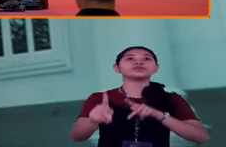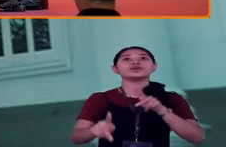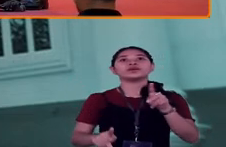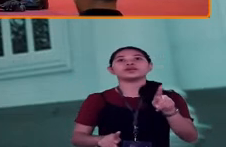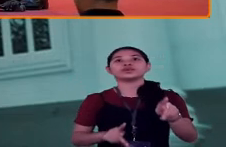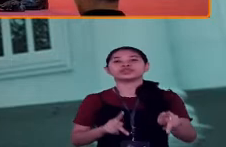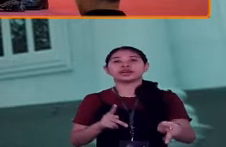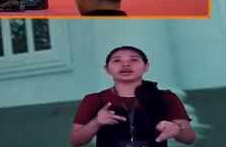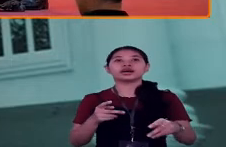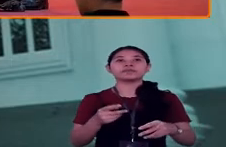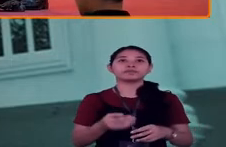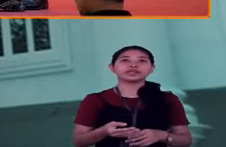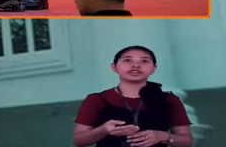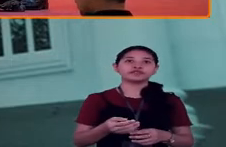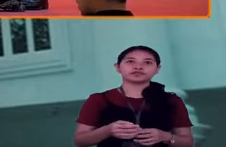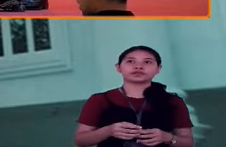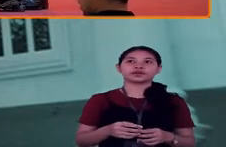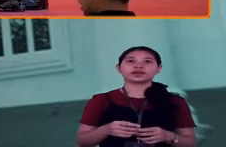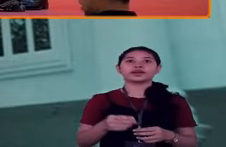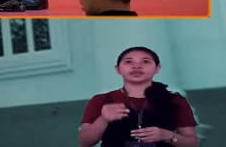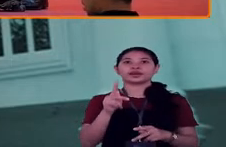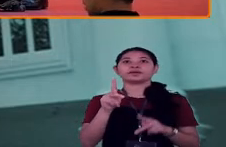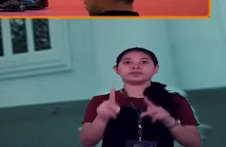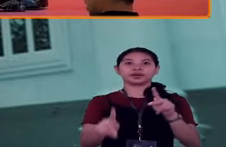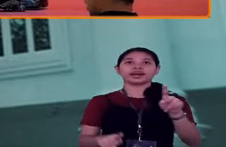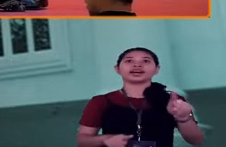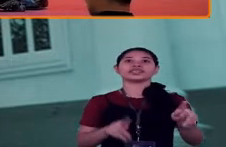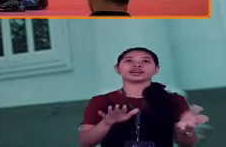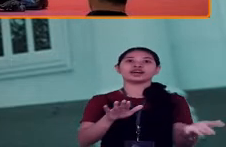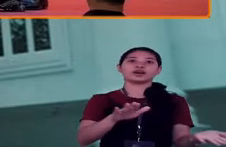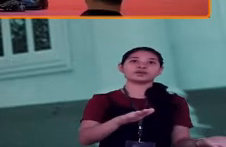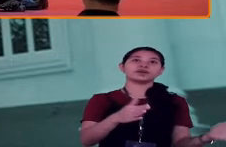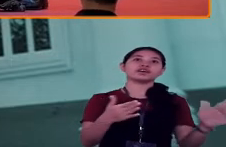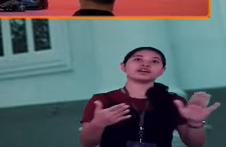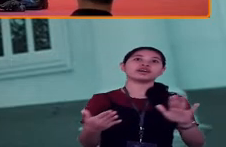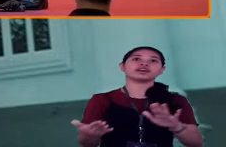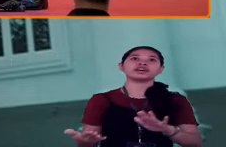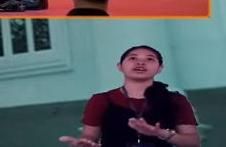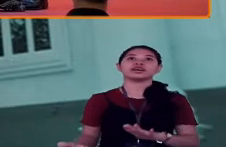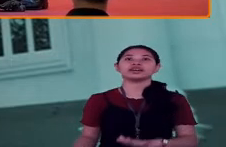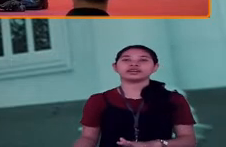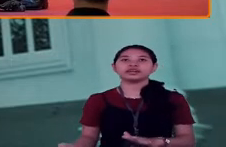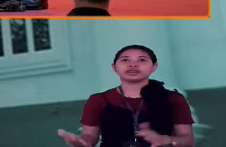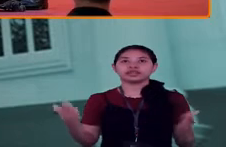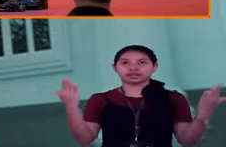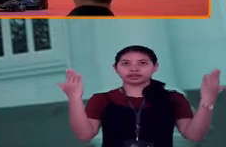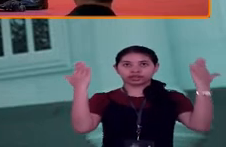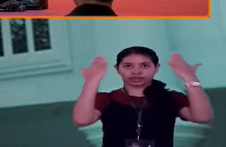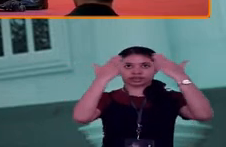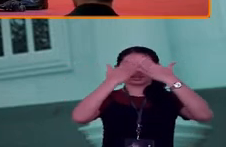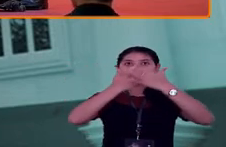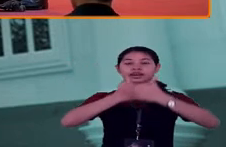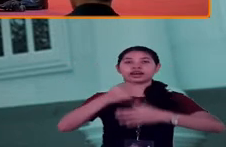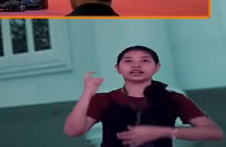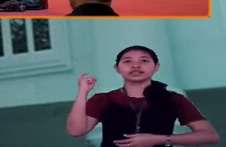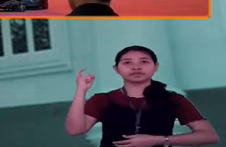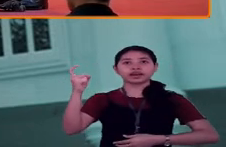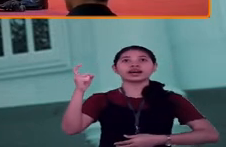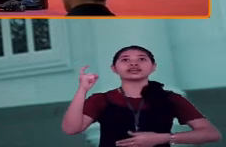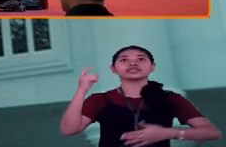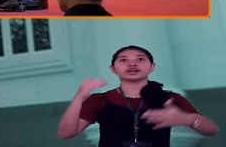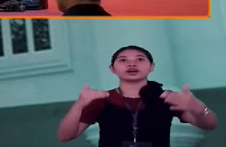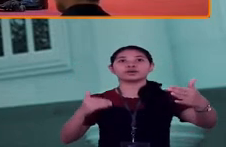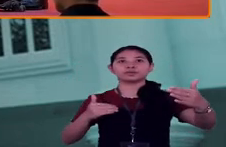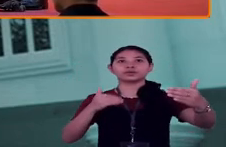it to them before they pass away. The night